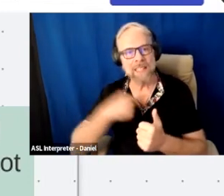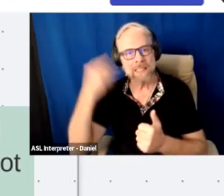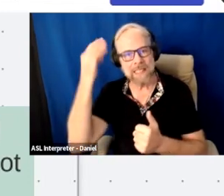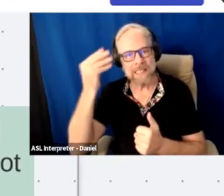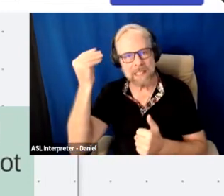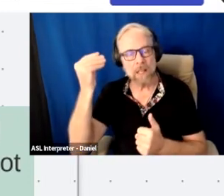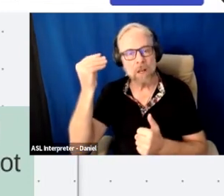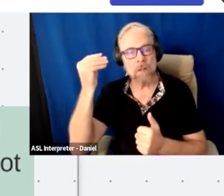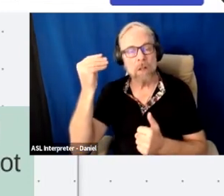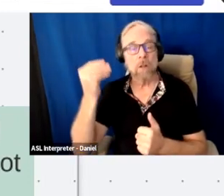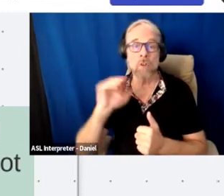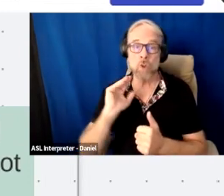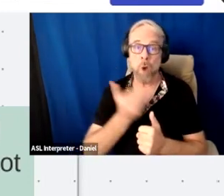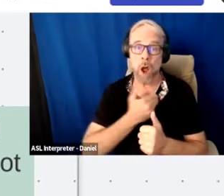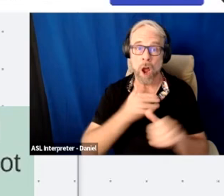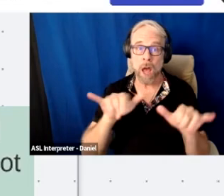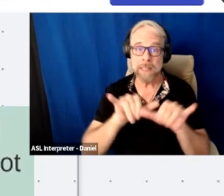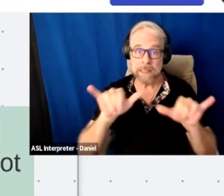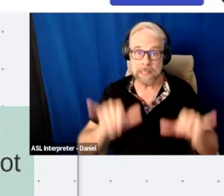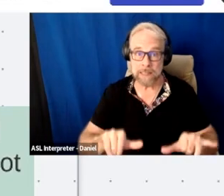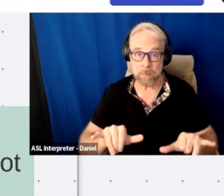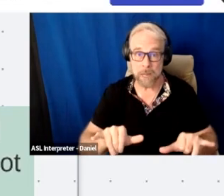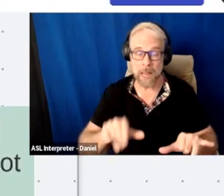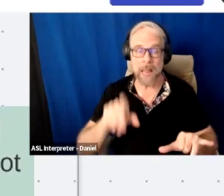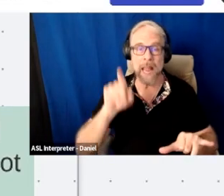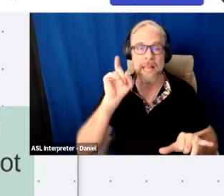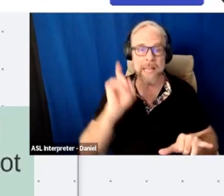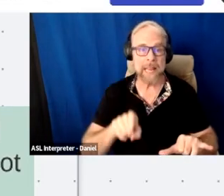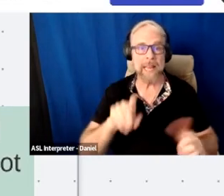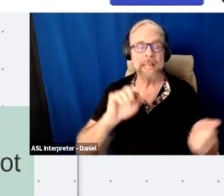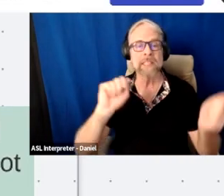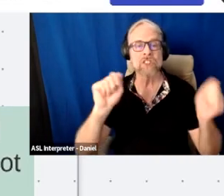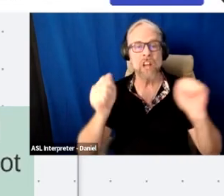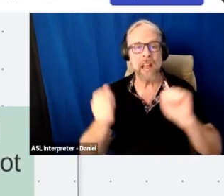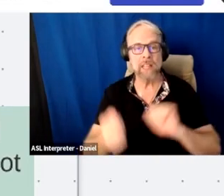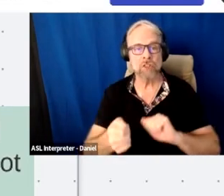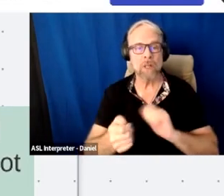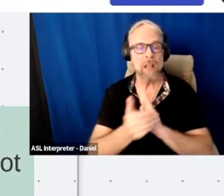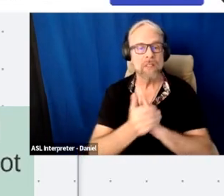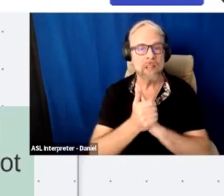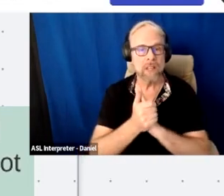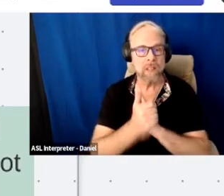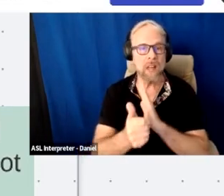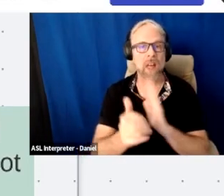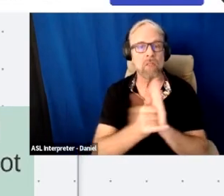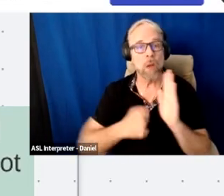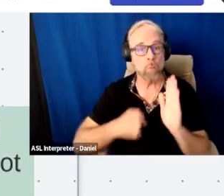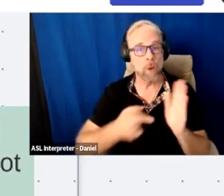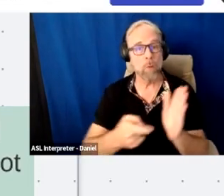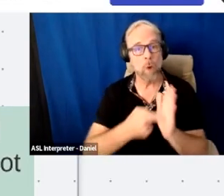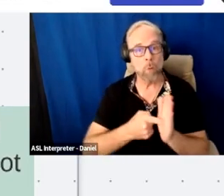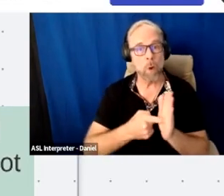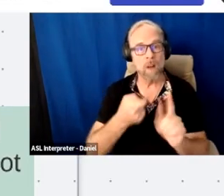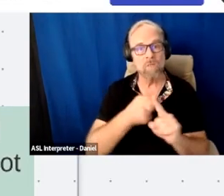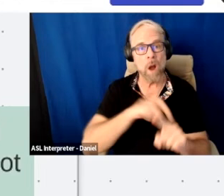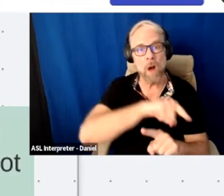do our systems need to do some work changing the skills that we require of others in order